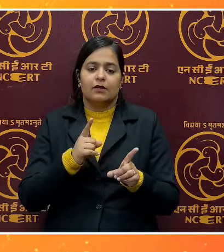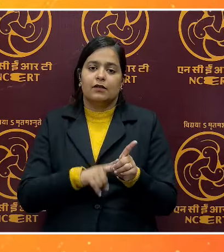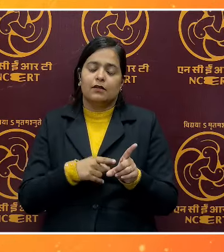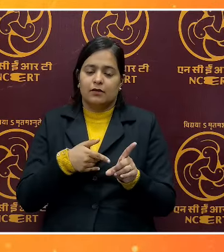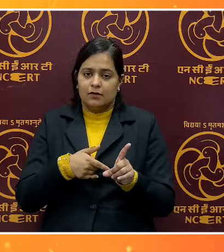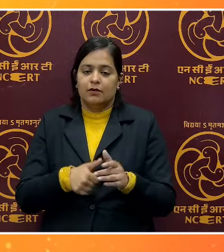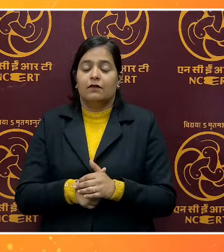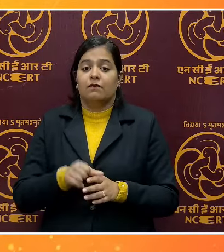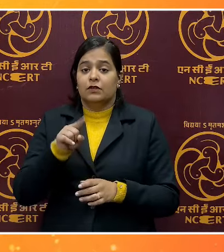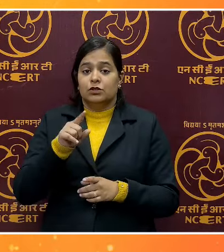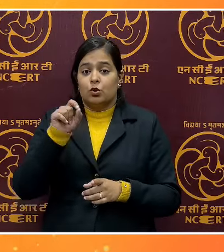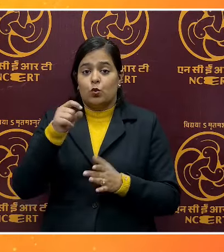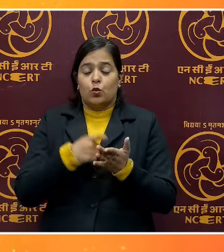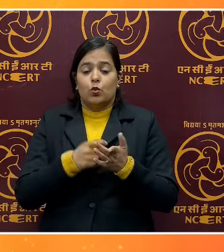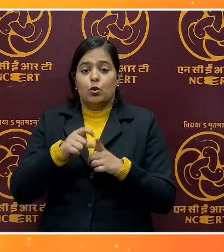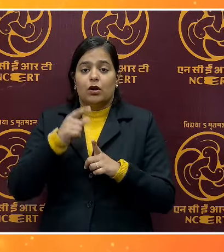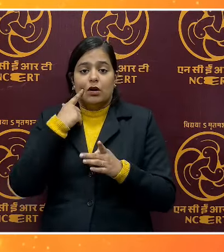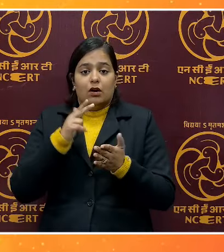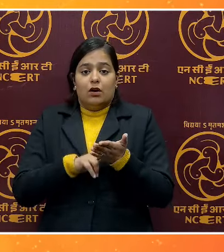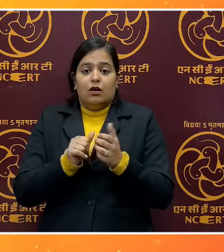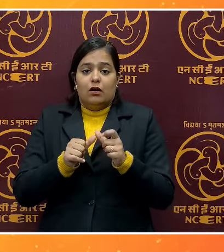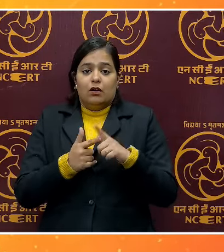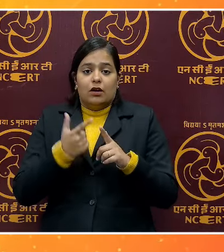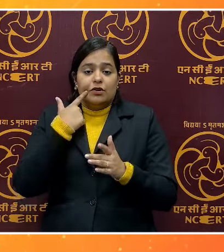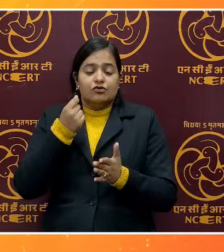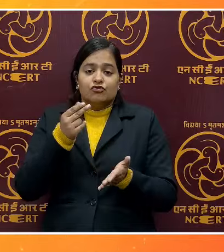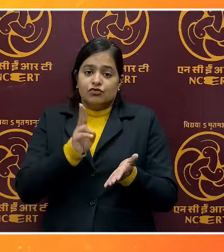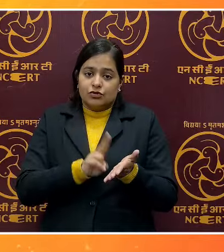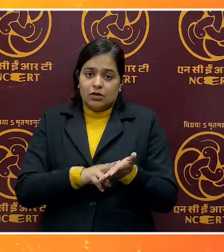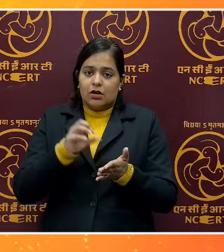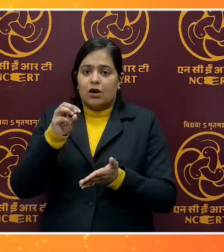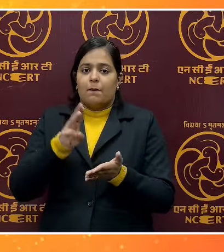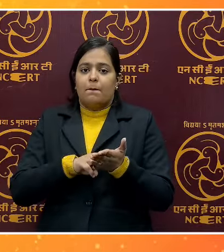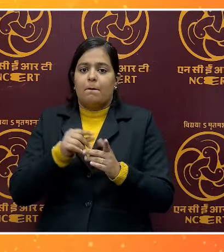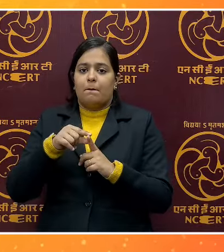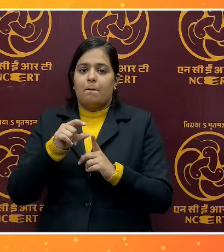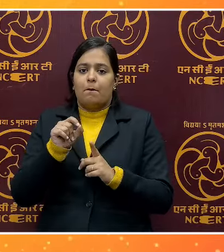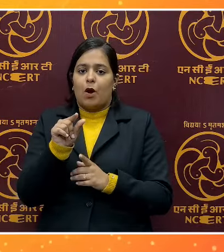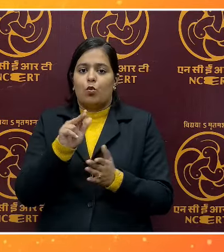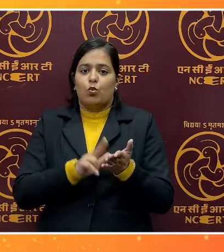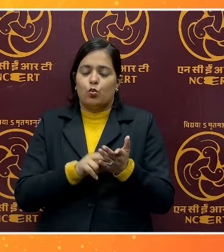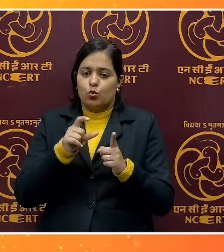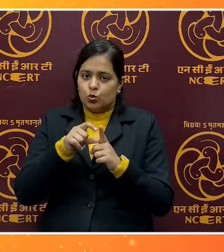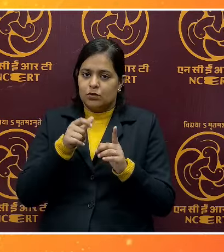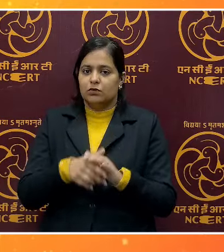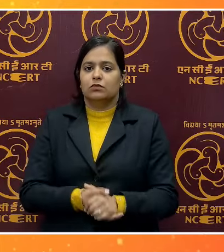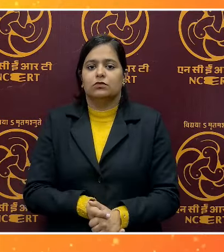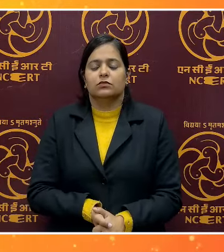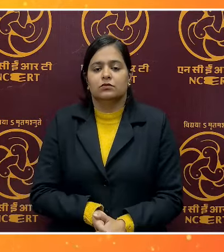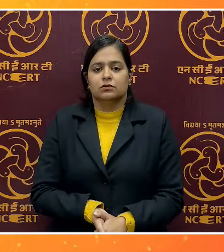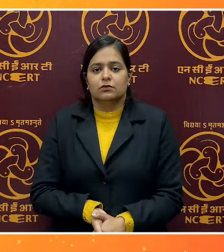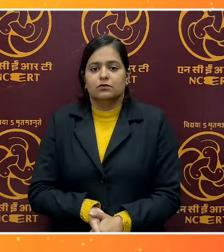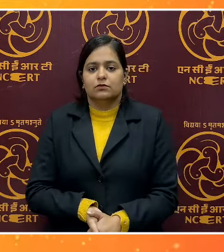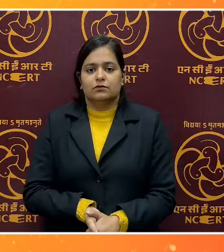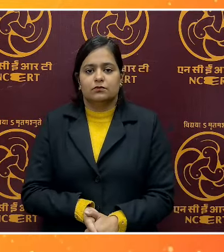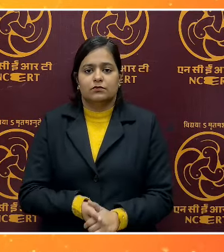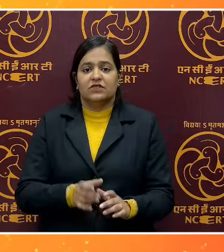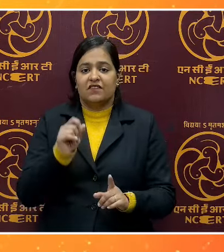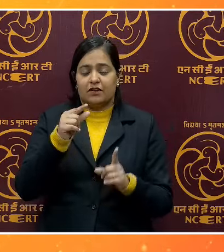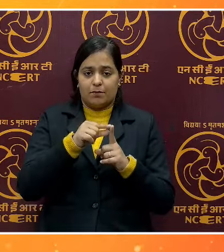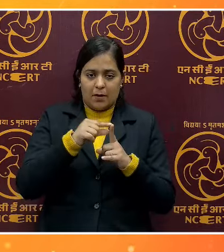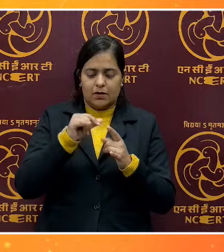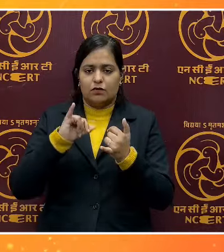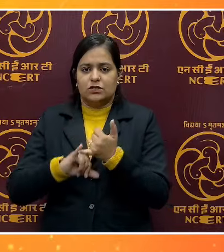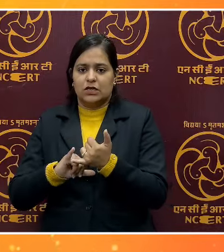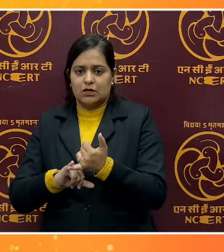coordination compounds, metals show two types of linkage valencies, that is primary and secondary.